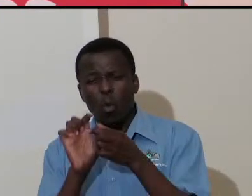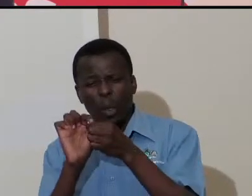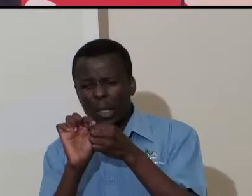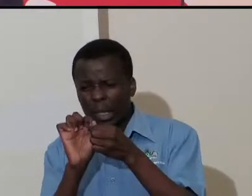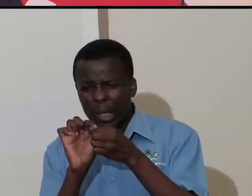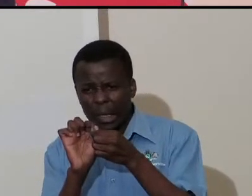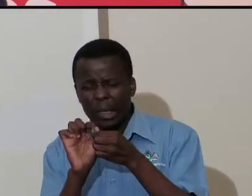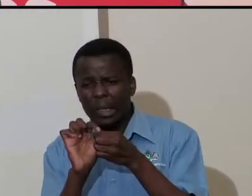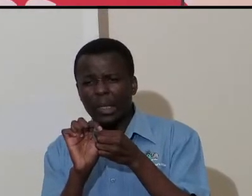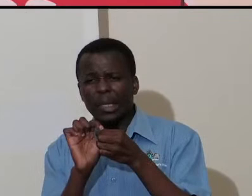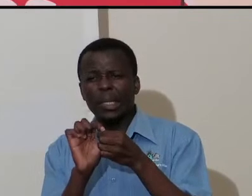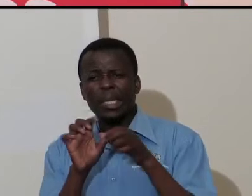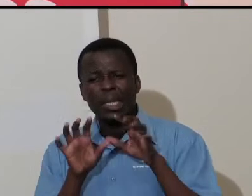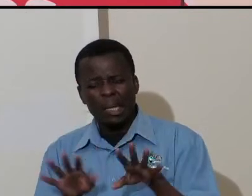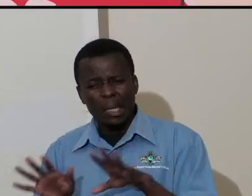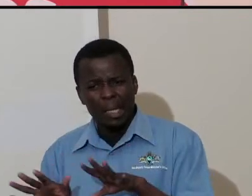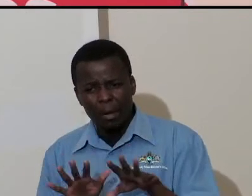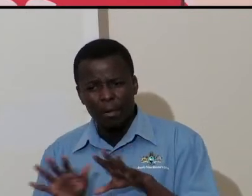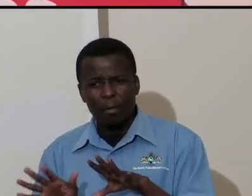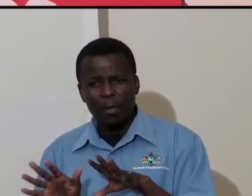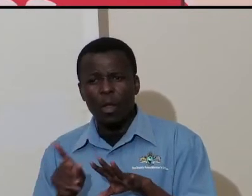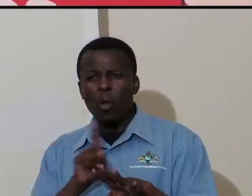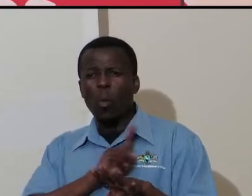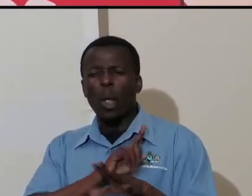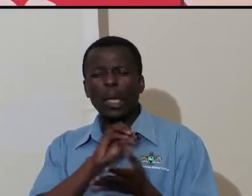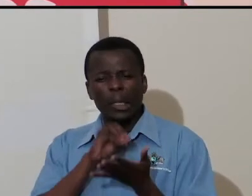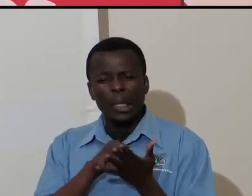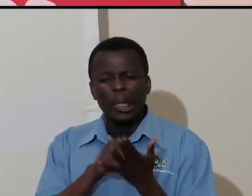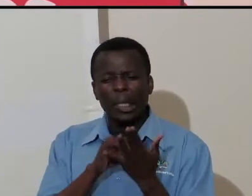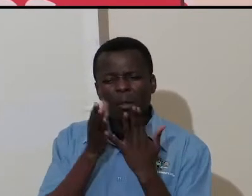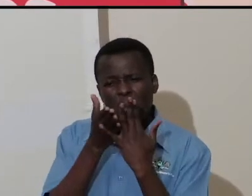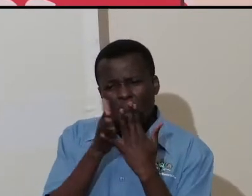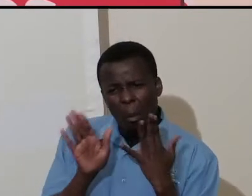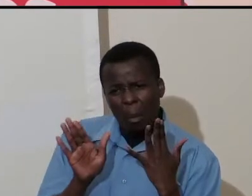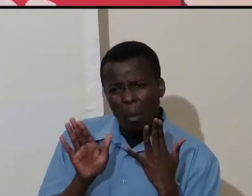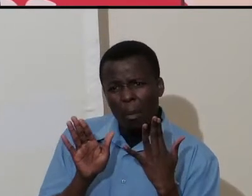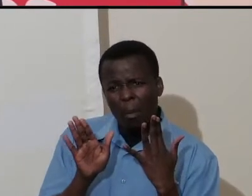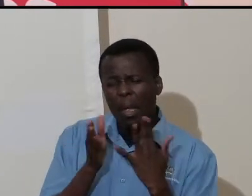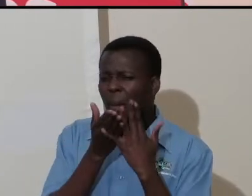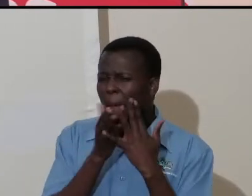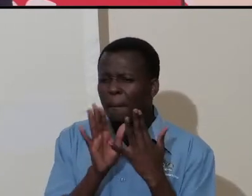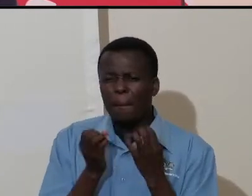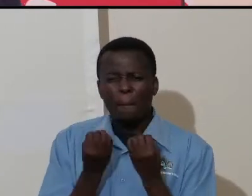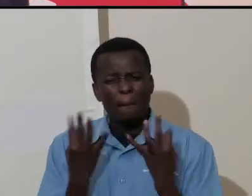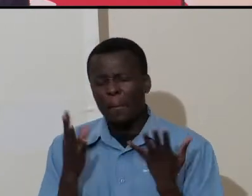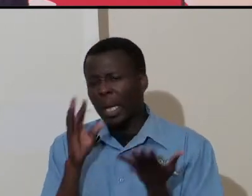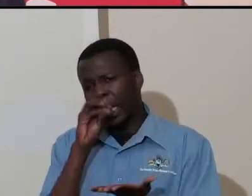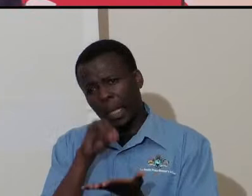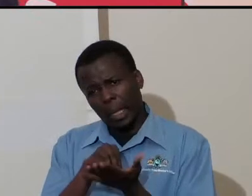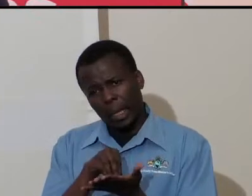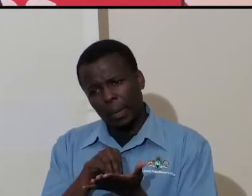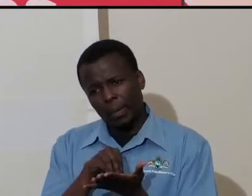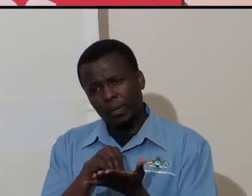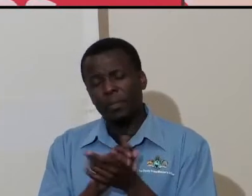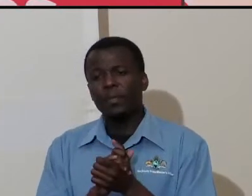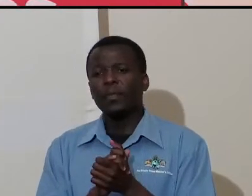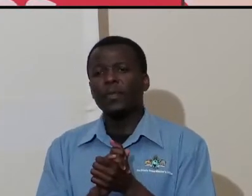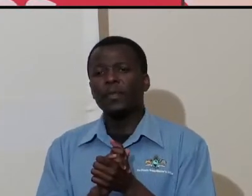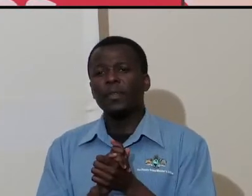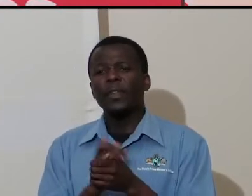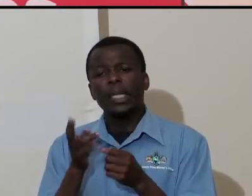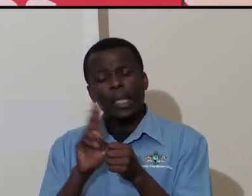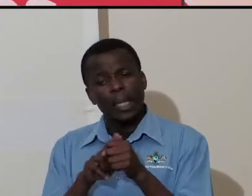organizations and networks led by stigmatized and marginalized communities. Also critical is that civil